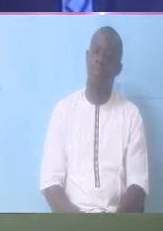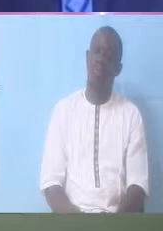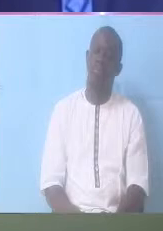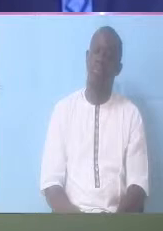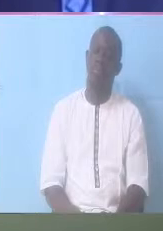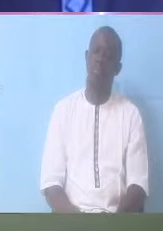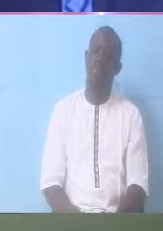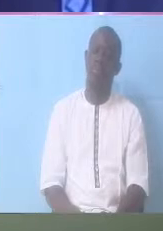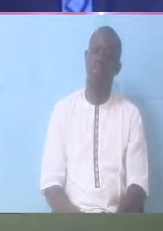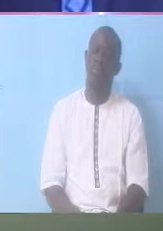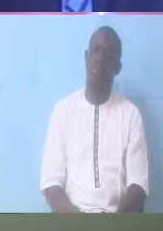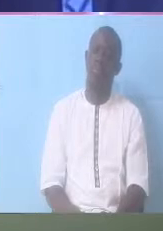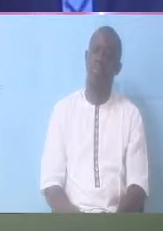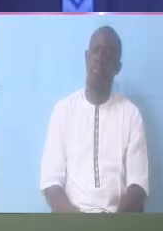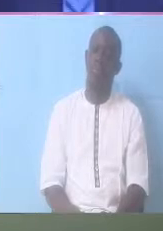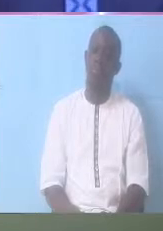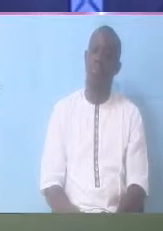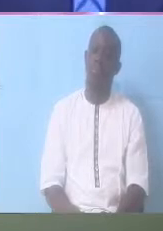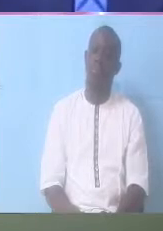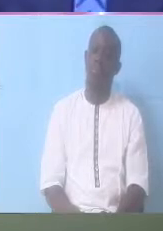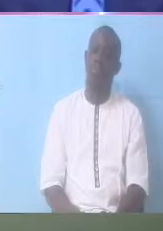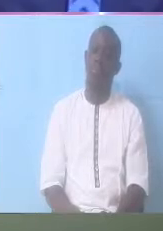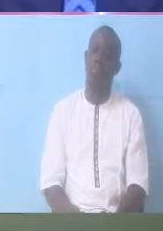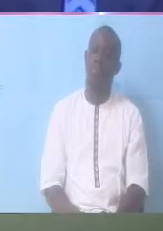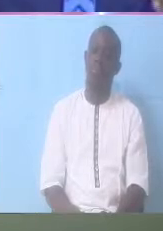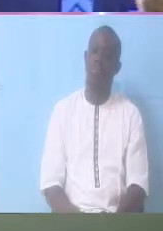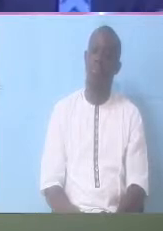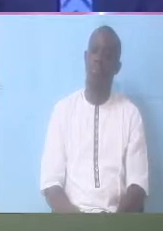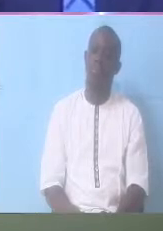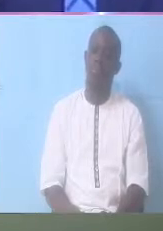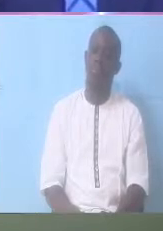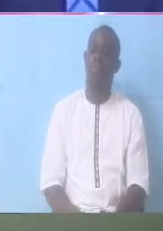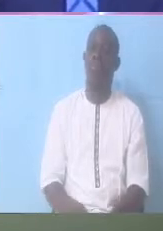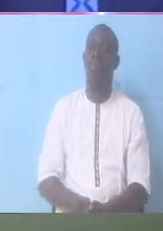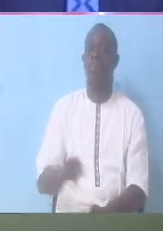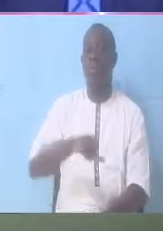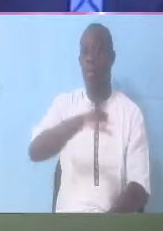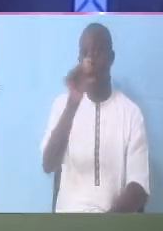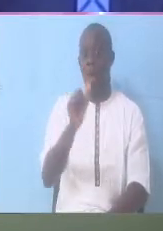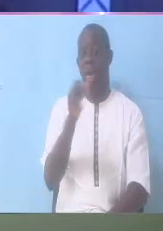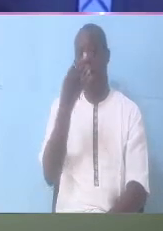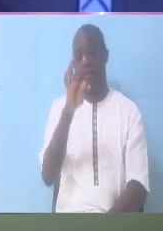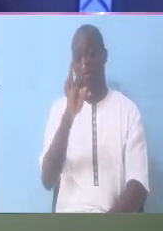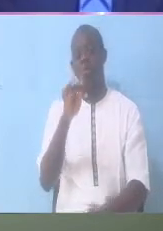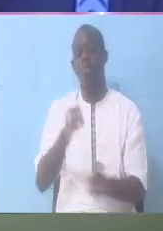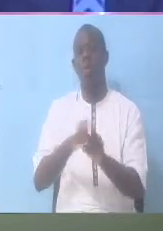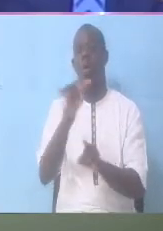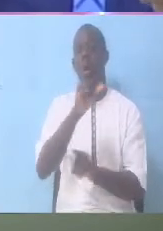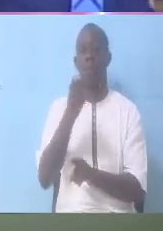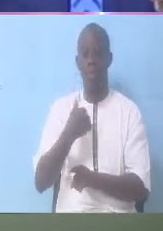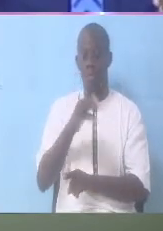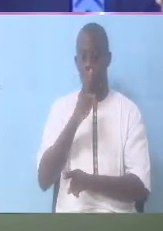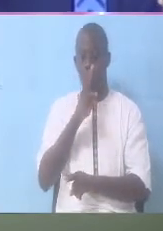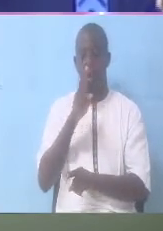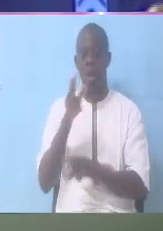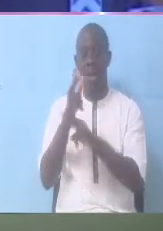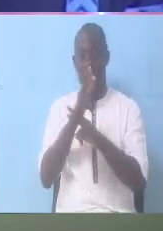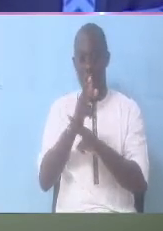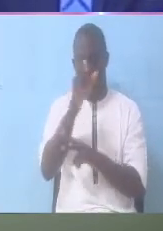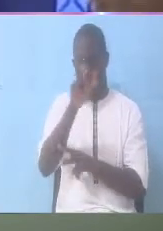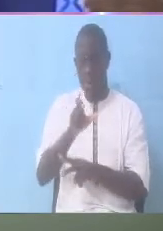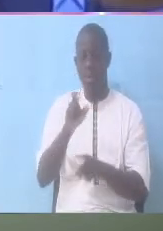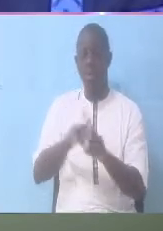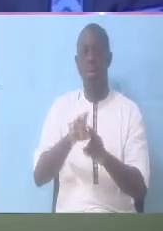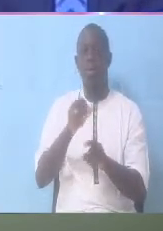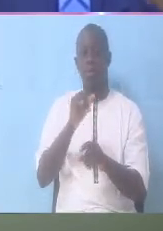men ye bulo la nyin Ghanaian lukang. And even the guards who were there testified saying that it